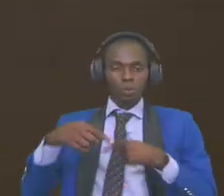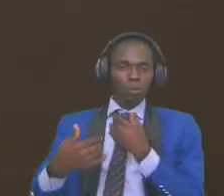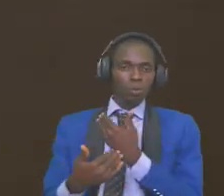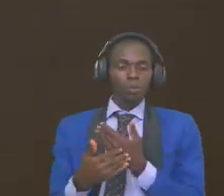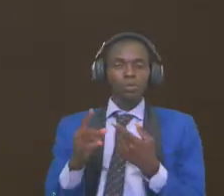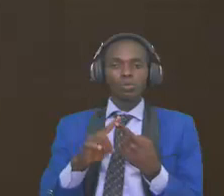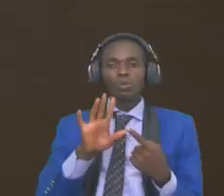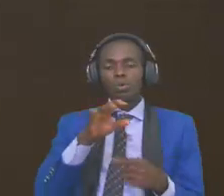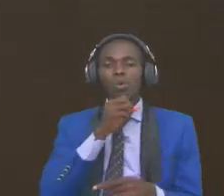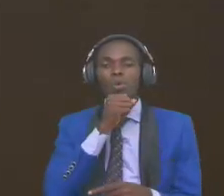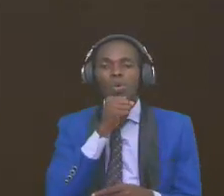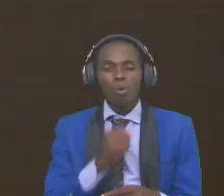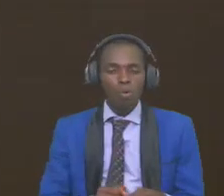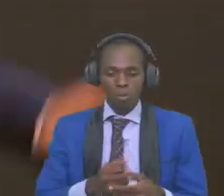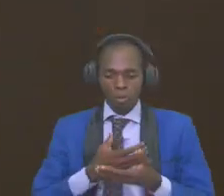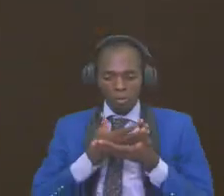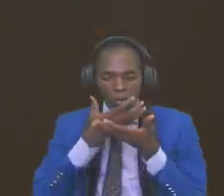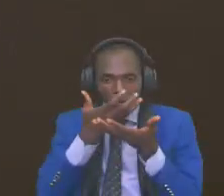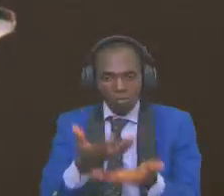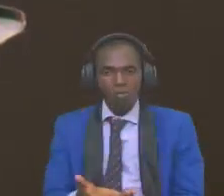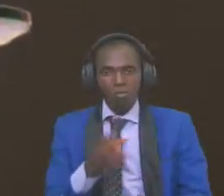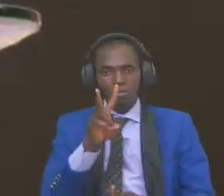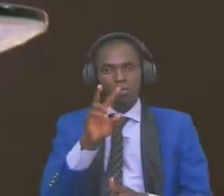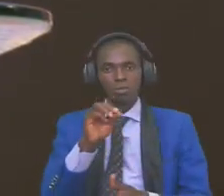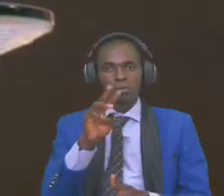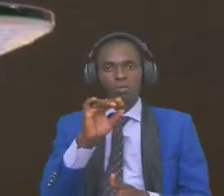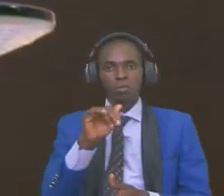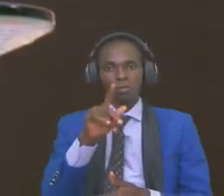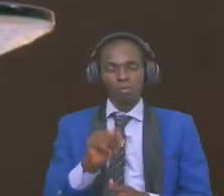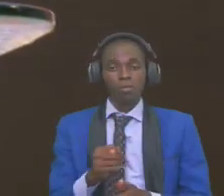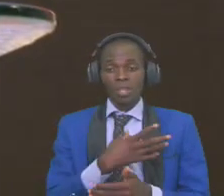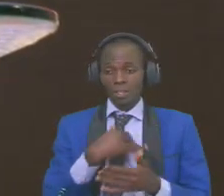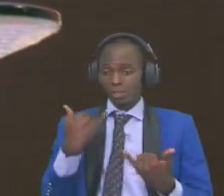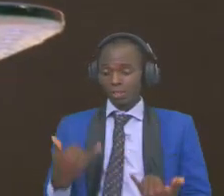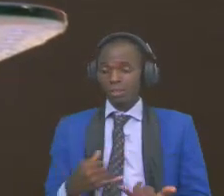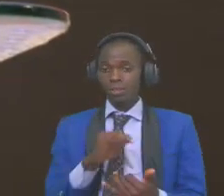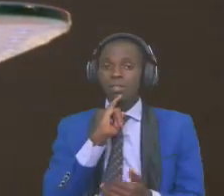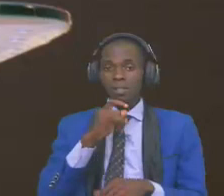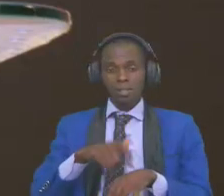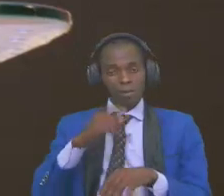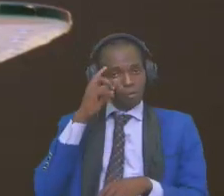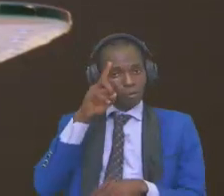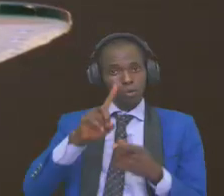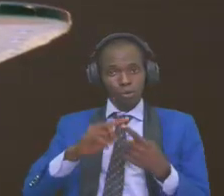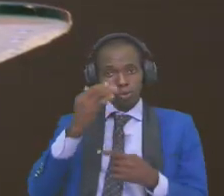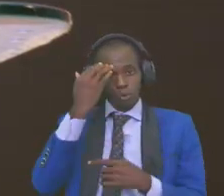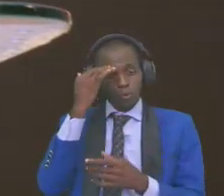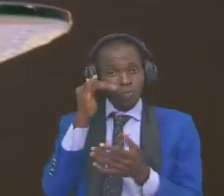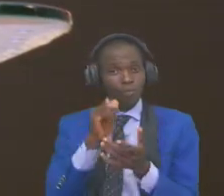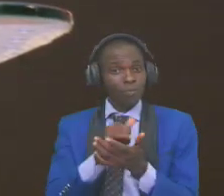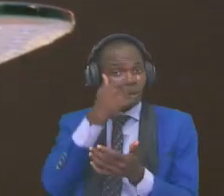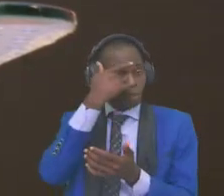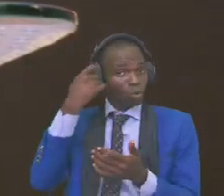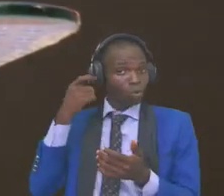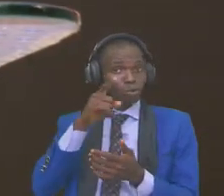your old vomit. And this is the time for you to know that now, because you are a